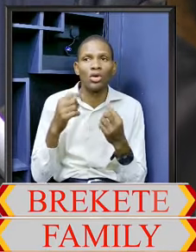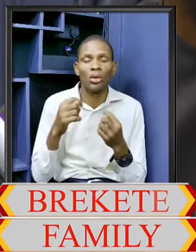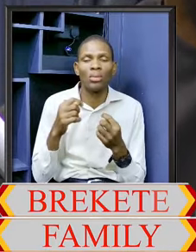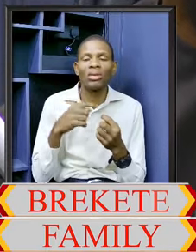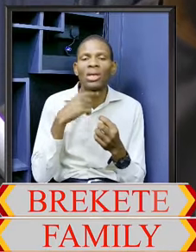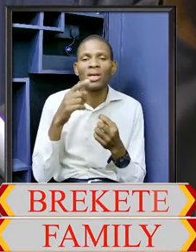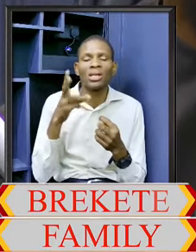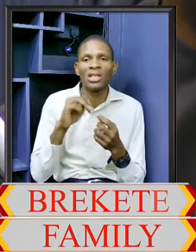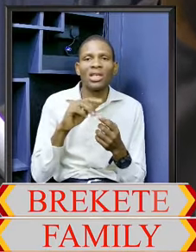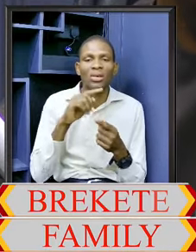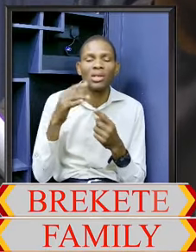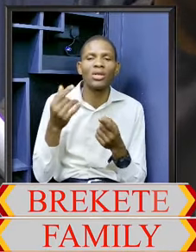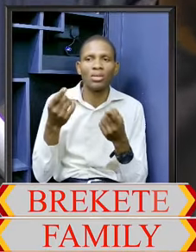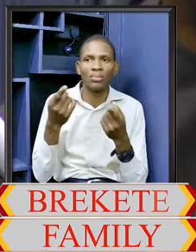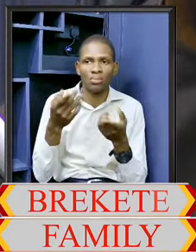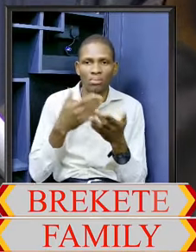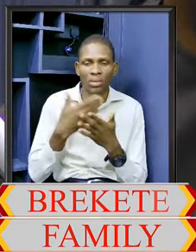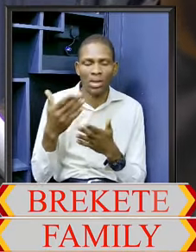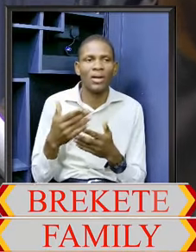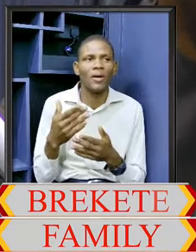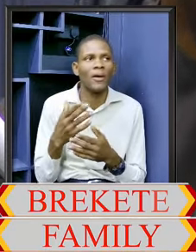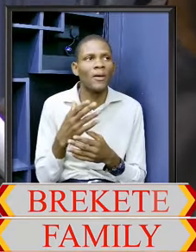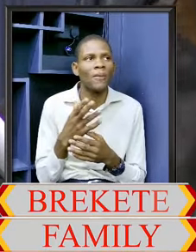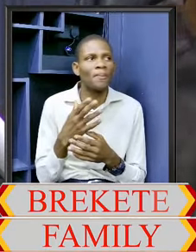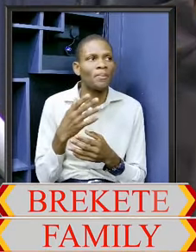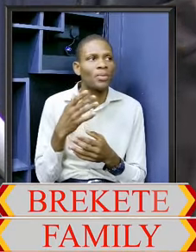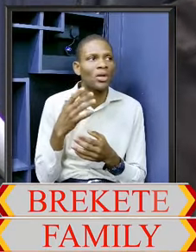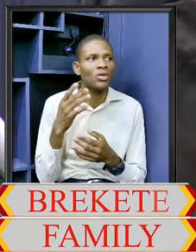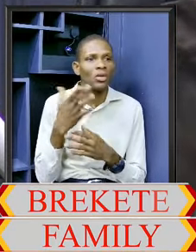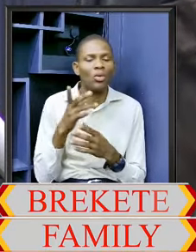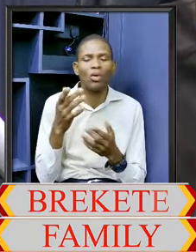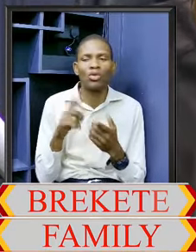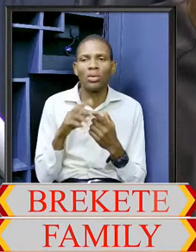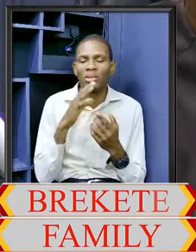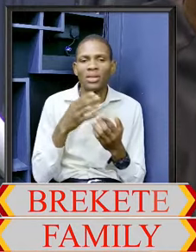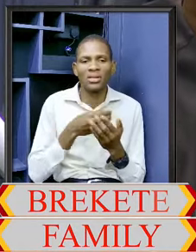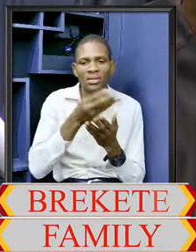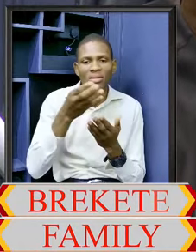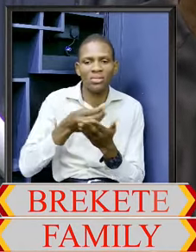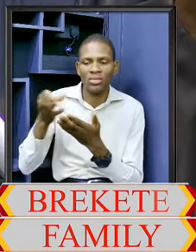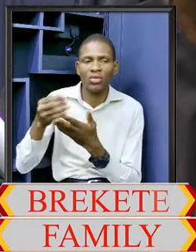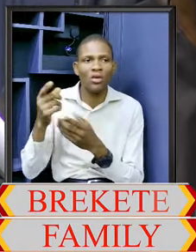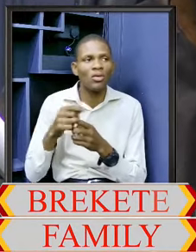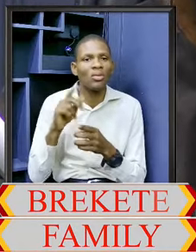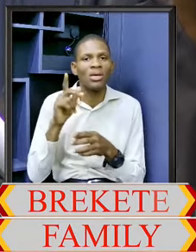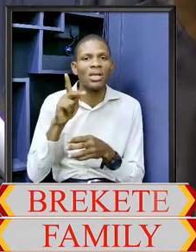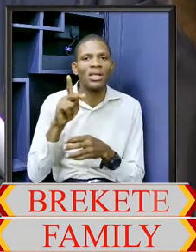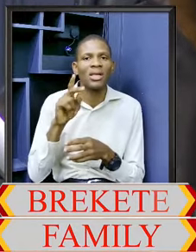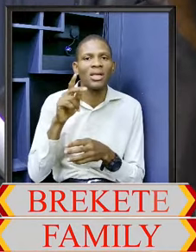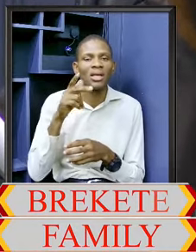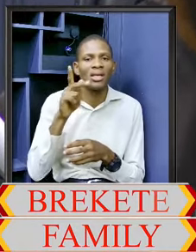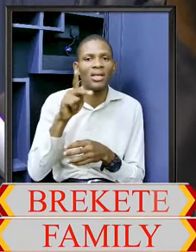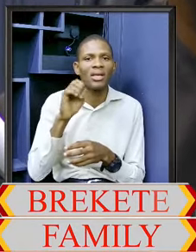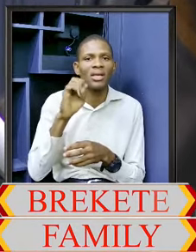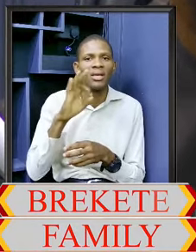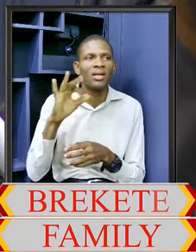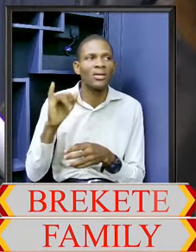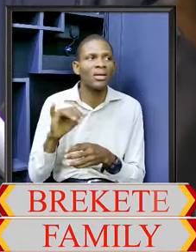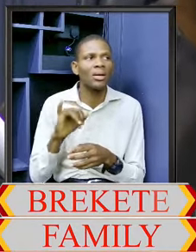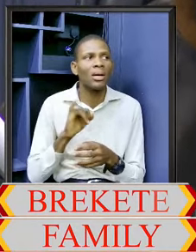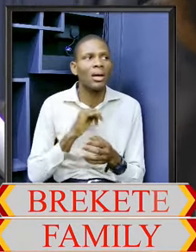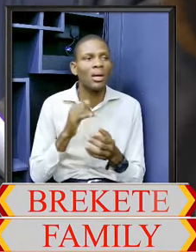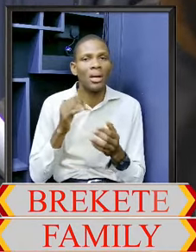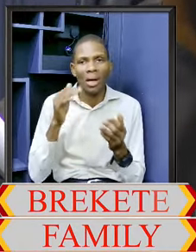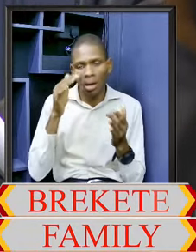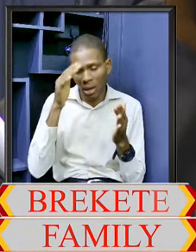to buy, all right, if they are interested. Yes. And then somebody say, he won't be distributor for Kefi. I hope say people will get better money to